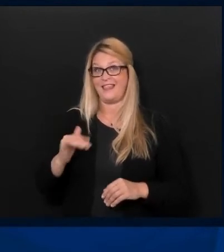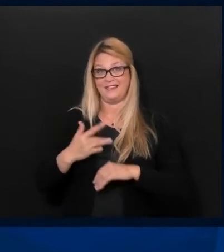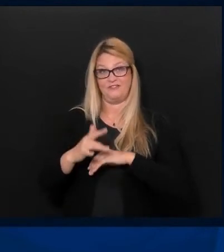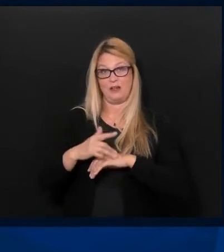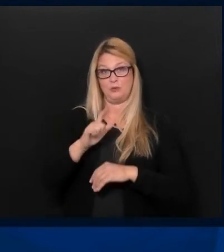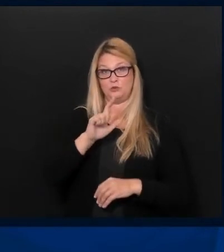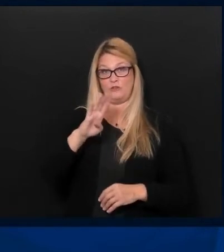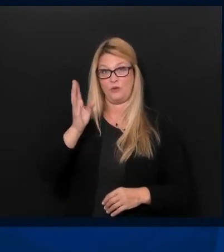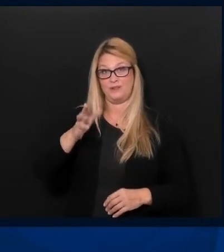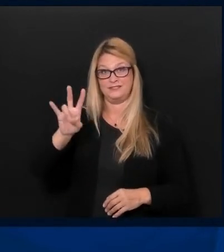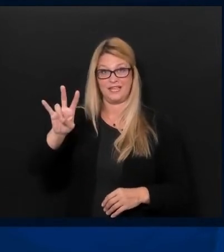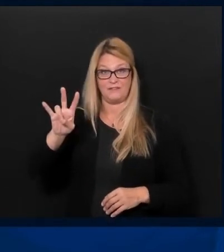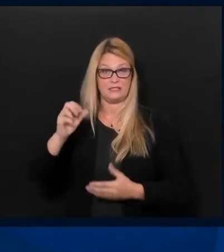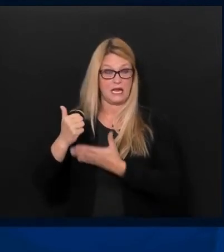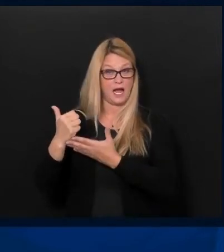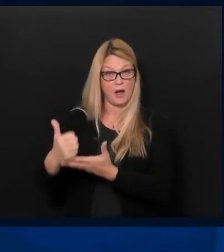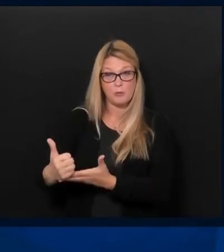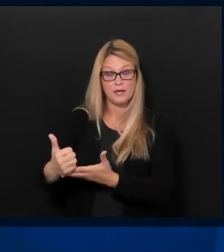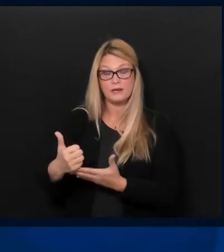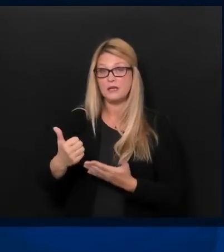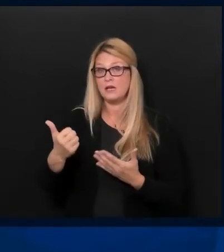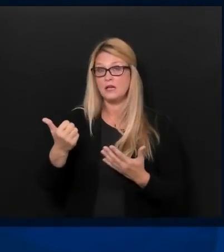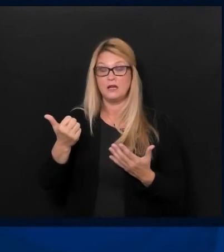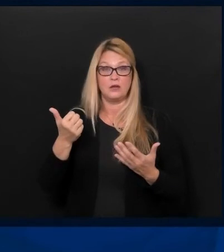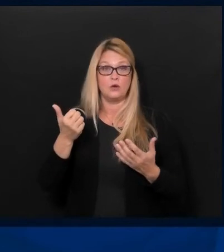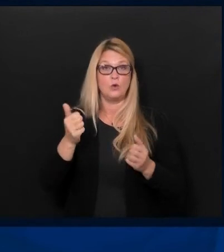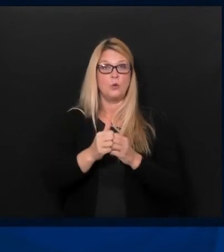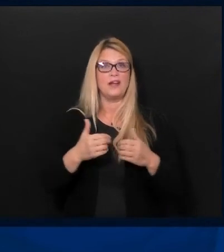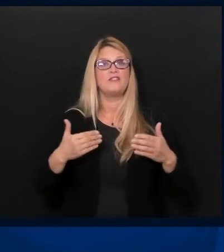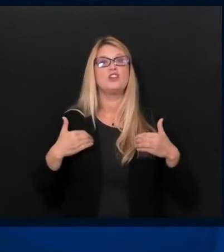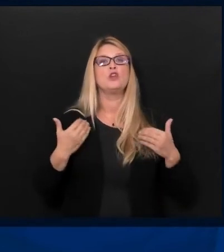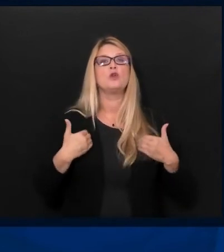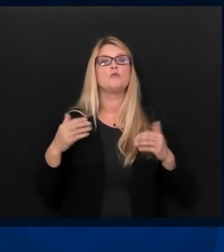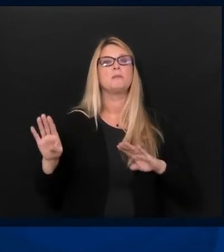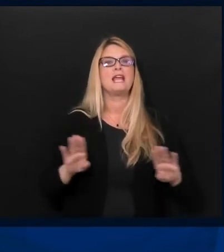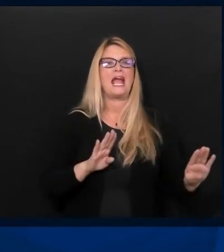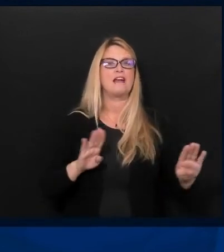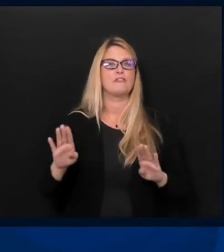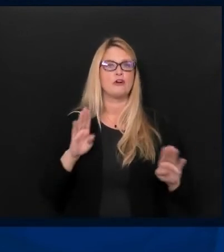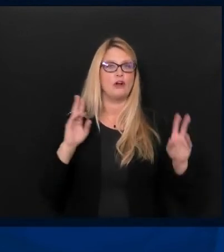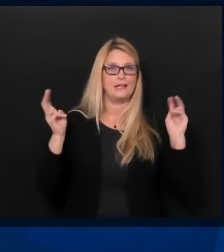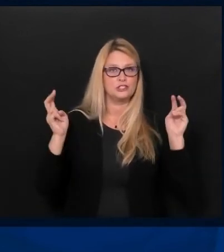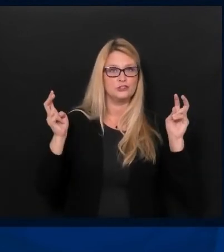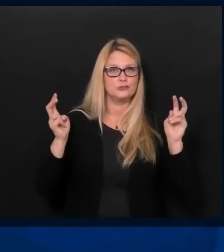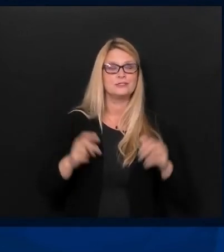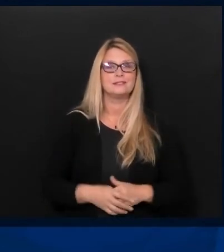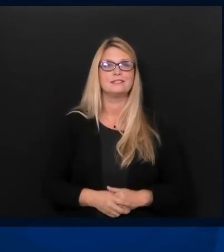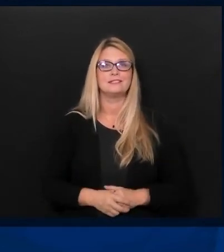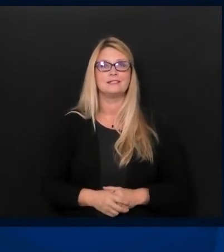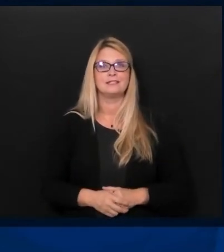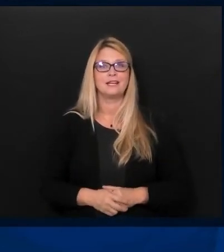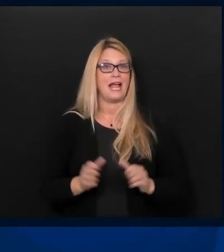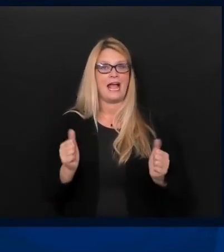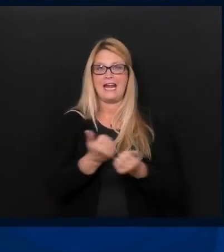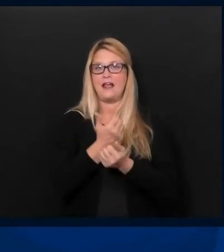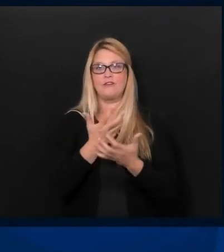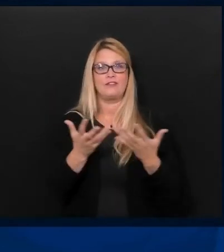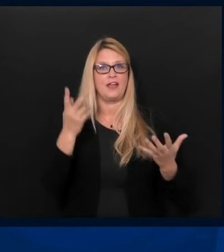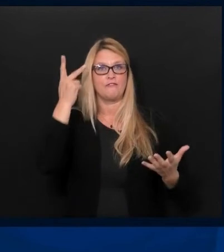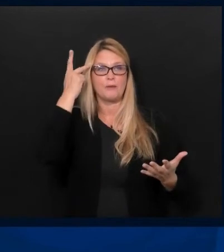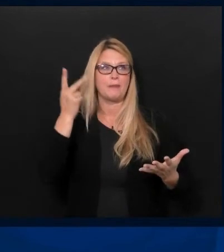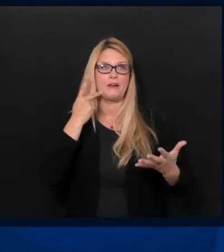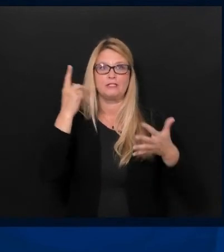24/7 to assist and in every way with youth behavioral issues and everything from parenting